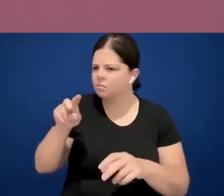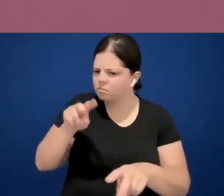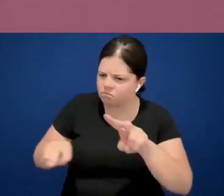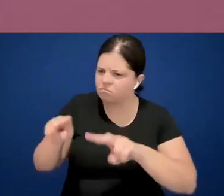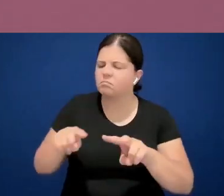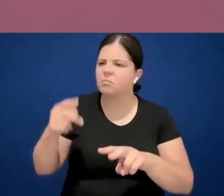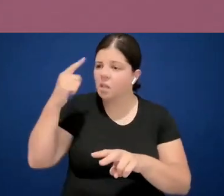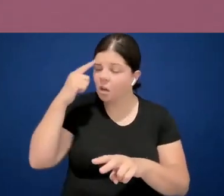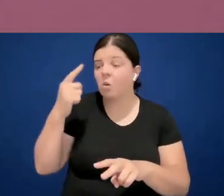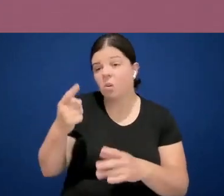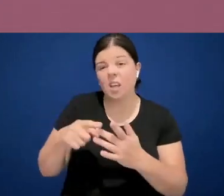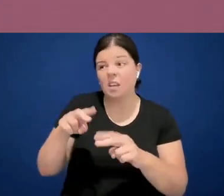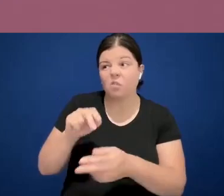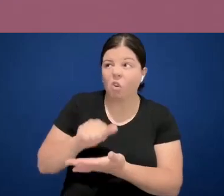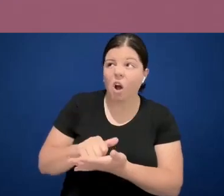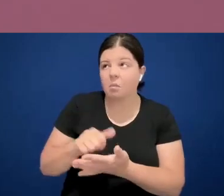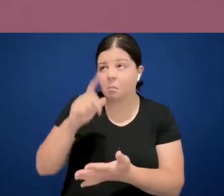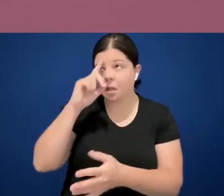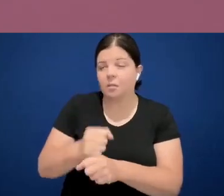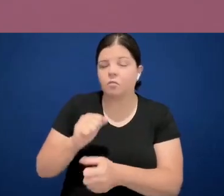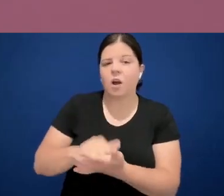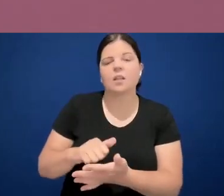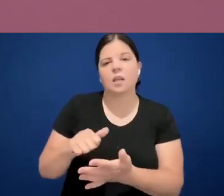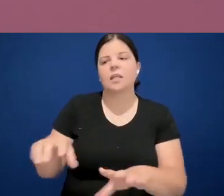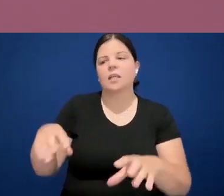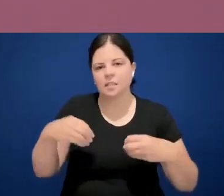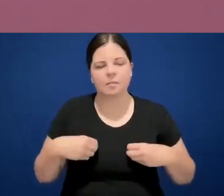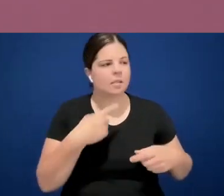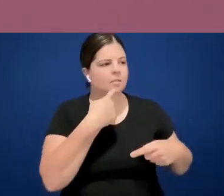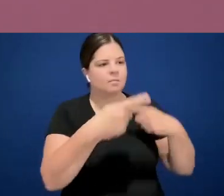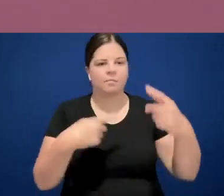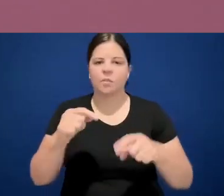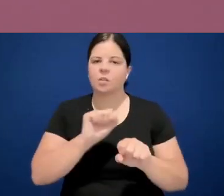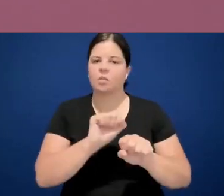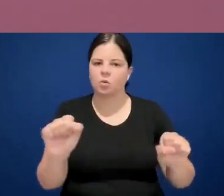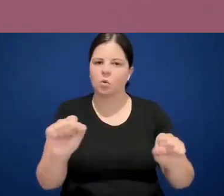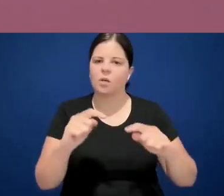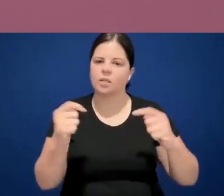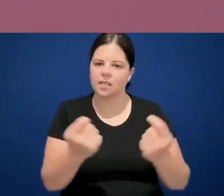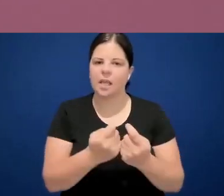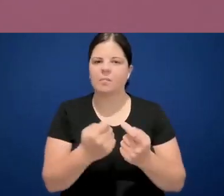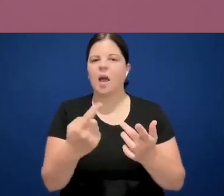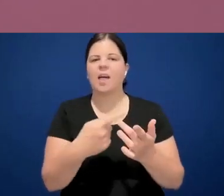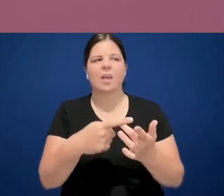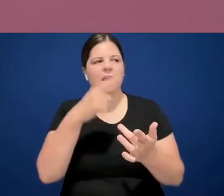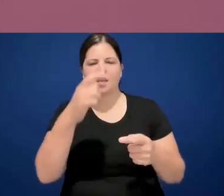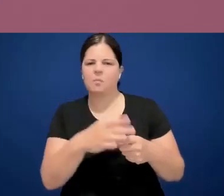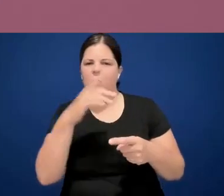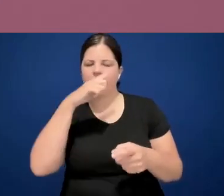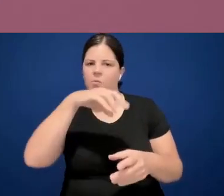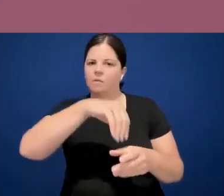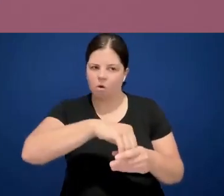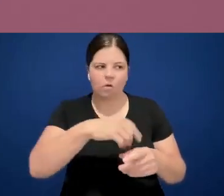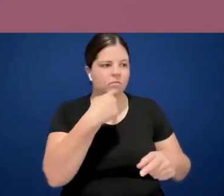them, then communicate it to your team and to your relevant stakeholders. And then follow up on the progress of